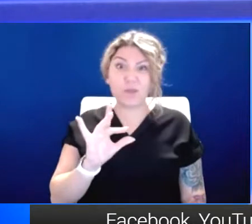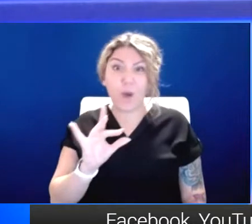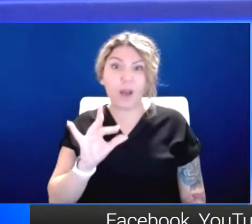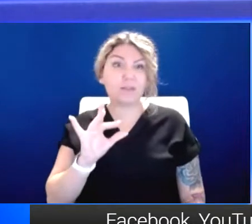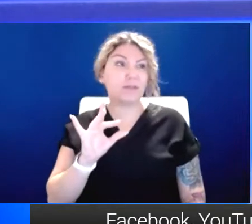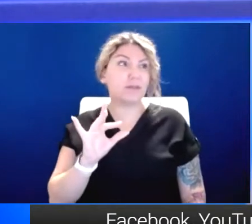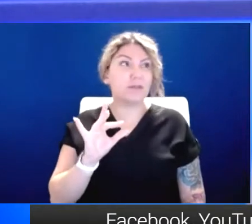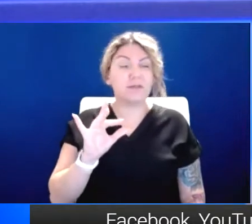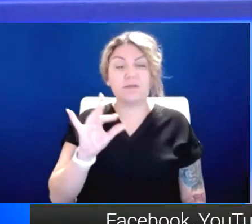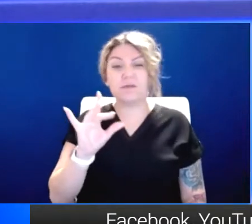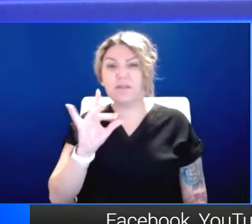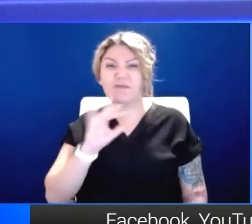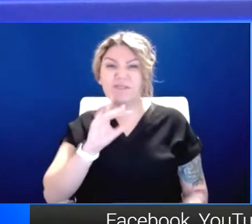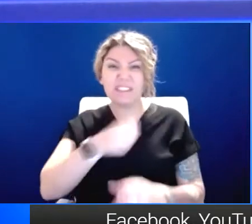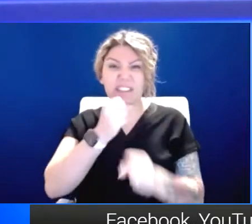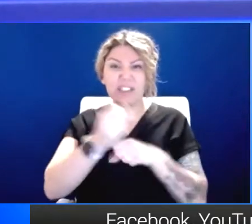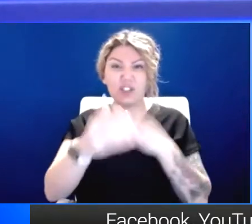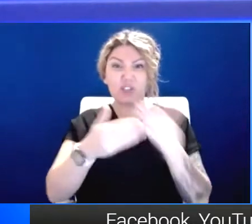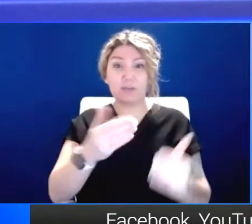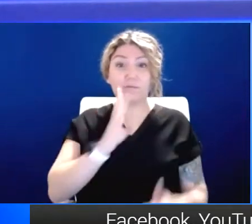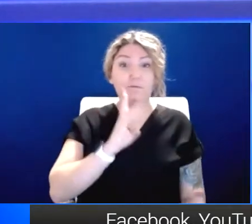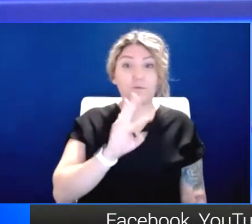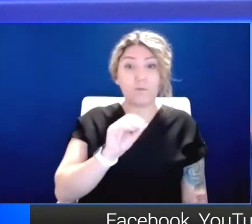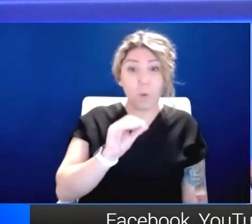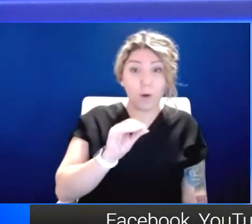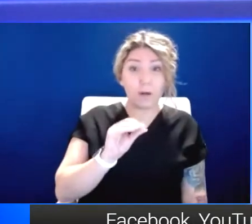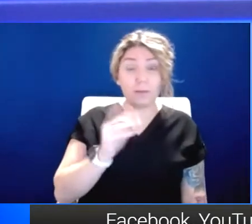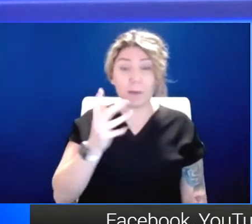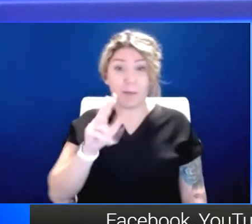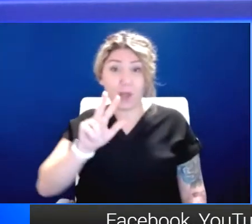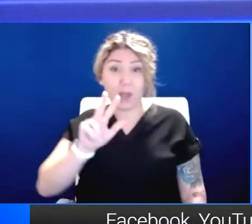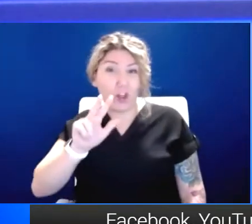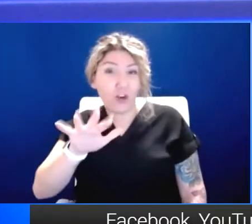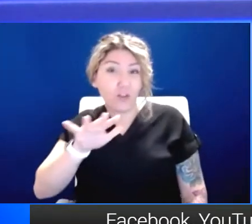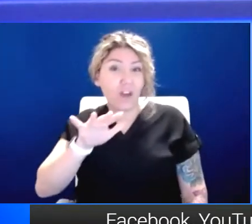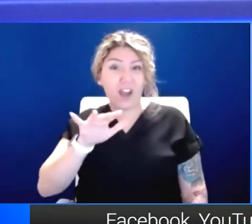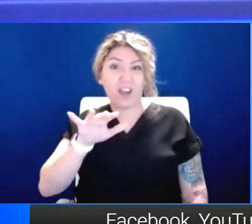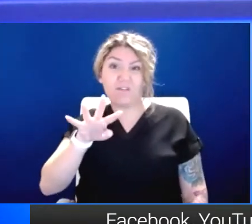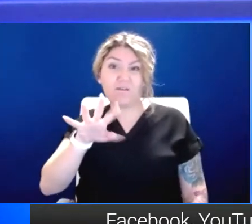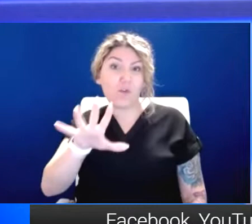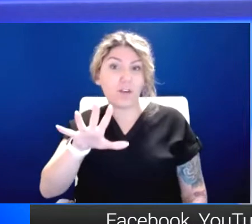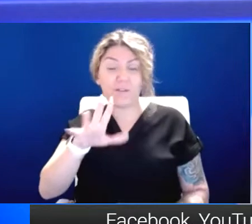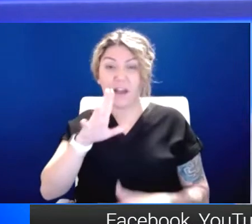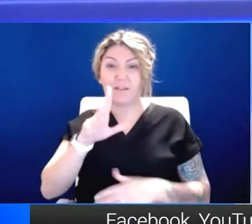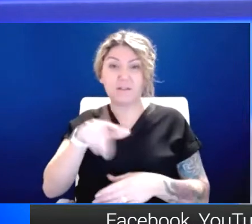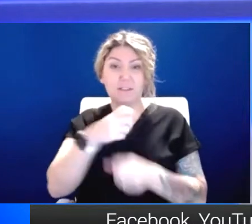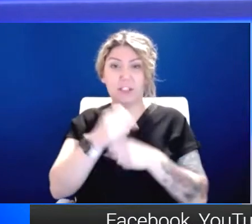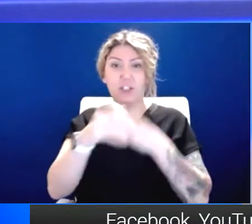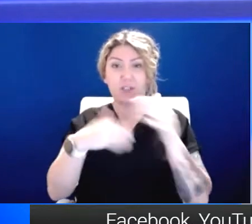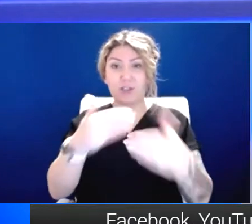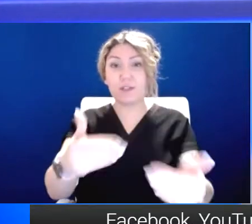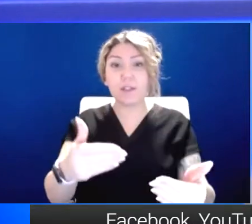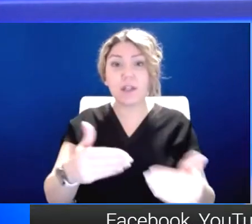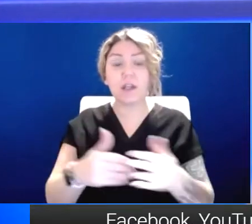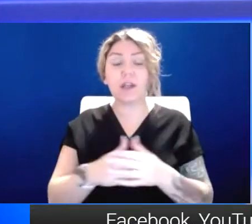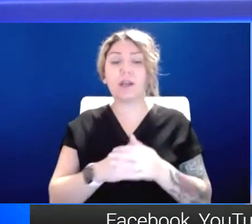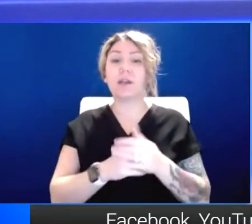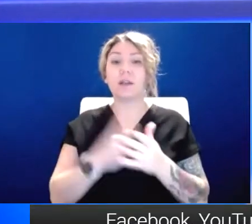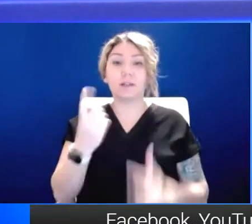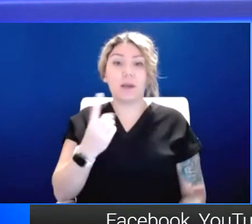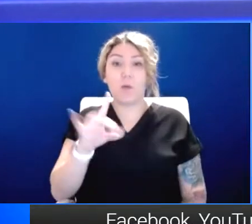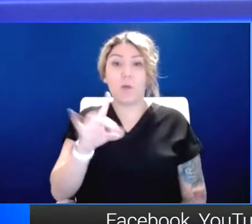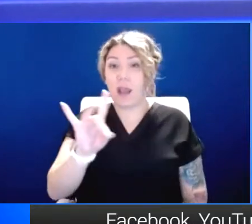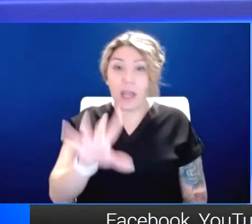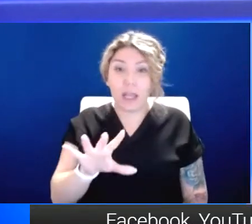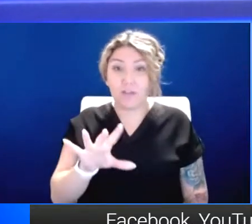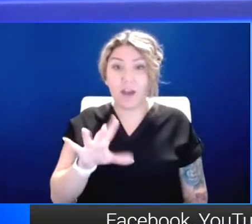If you have someone 40 years of age, they may have 35, 40, 45 years of progression. And if someone has it at 85, they may only have